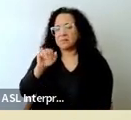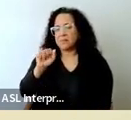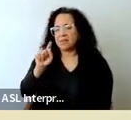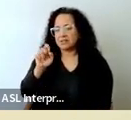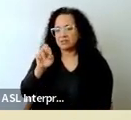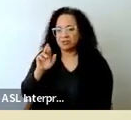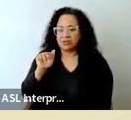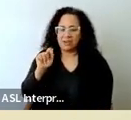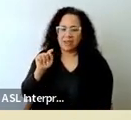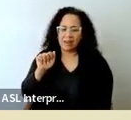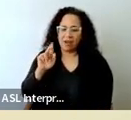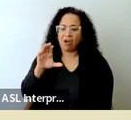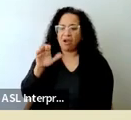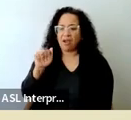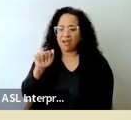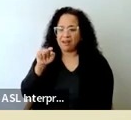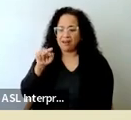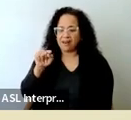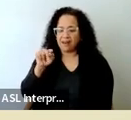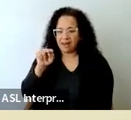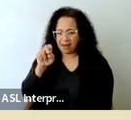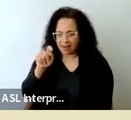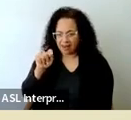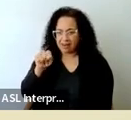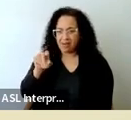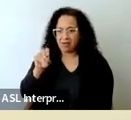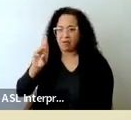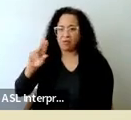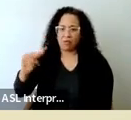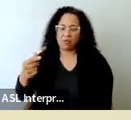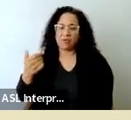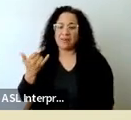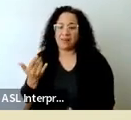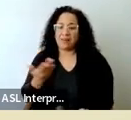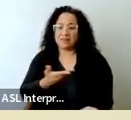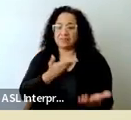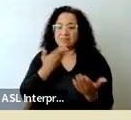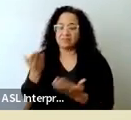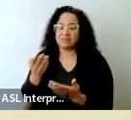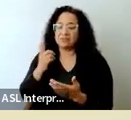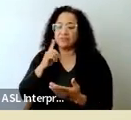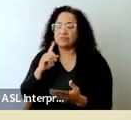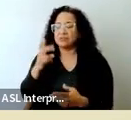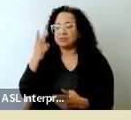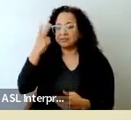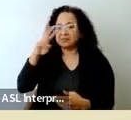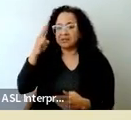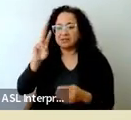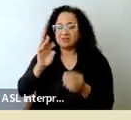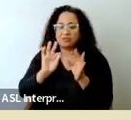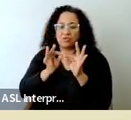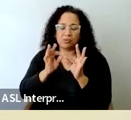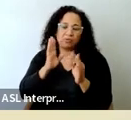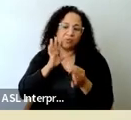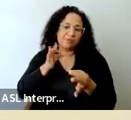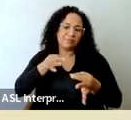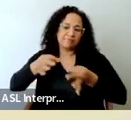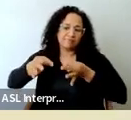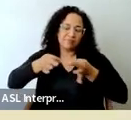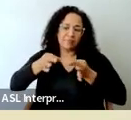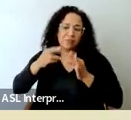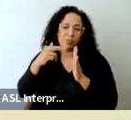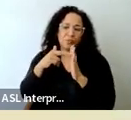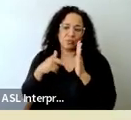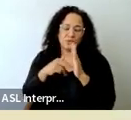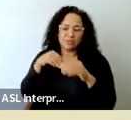webmaster@arcanet.org. I will now turn it over for our Spanish interpreter, who will go over the housekeeping rules in